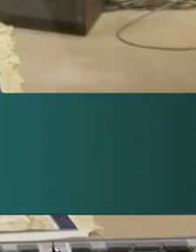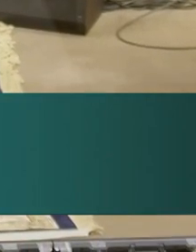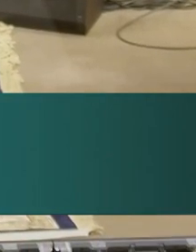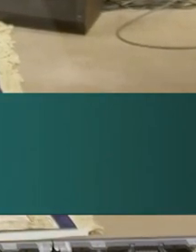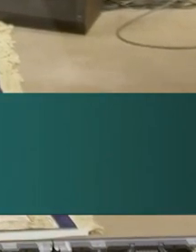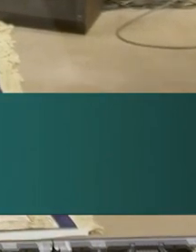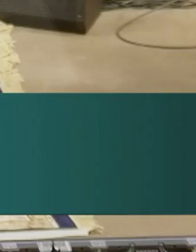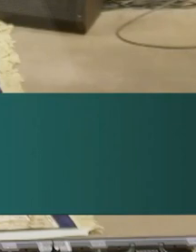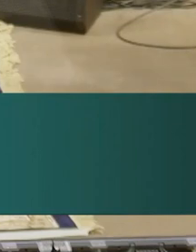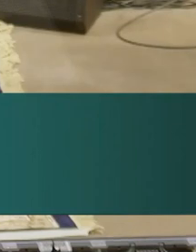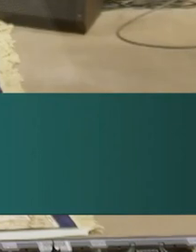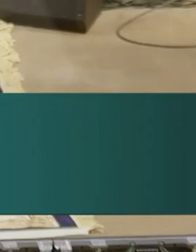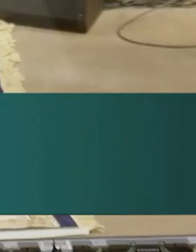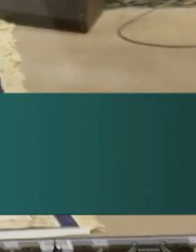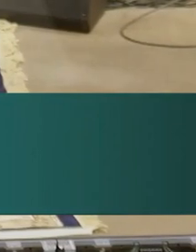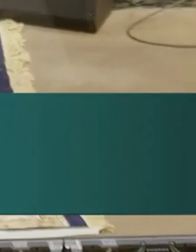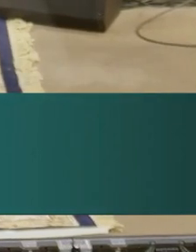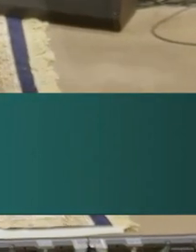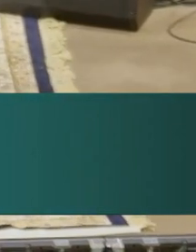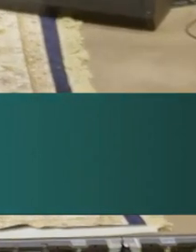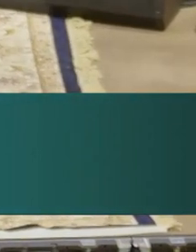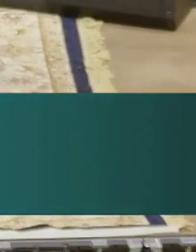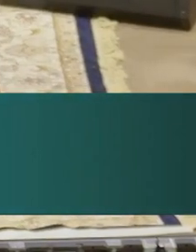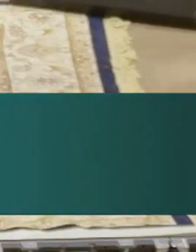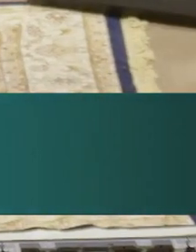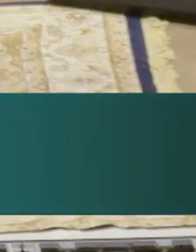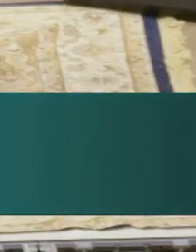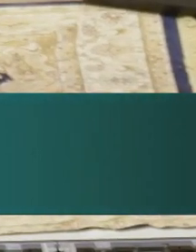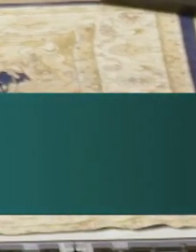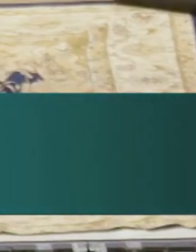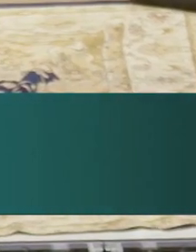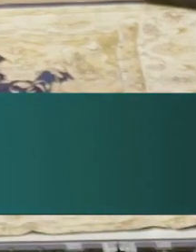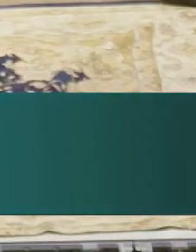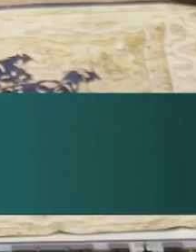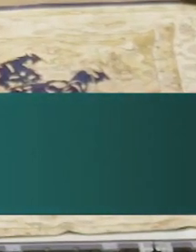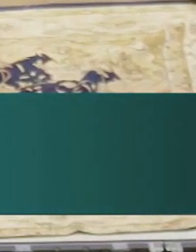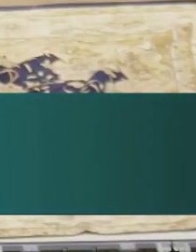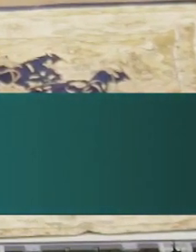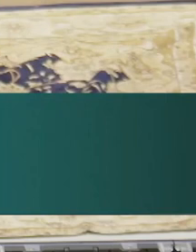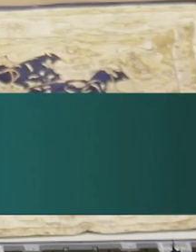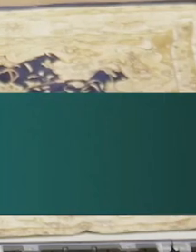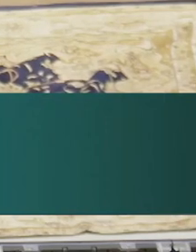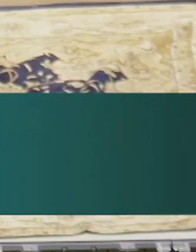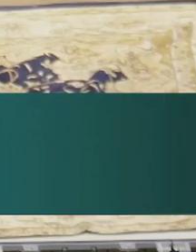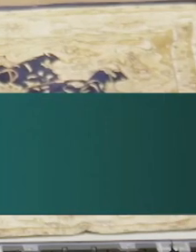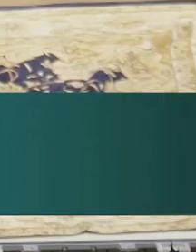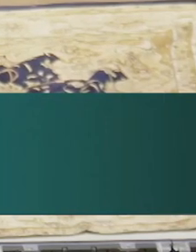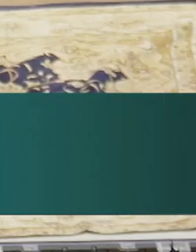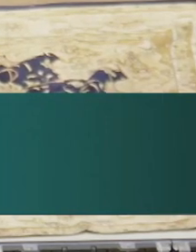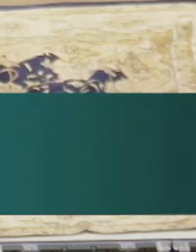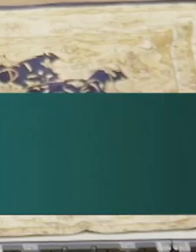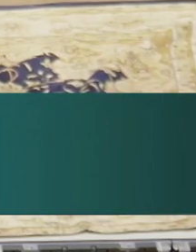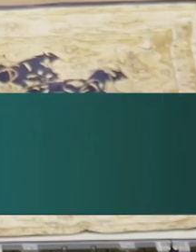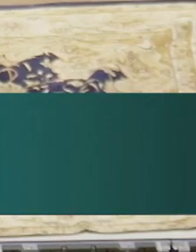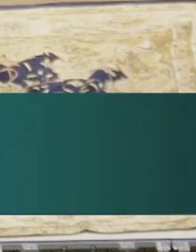We are ambassadors for Christ. You have now come. The Lord has raised you up.